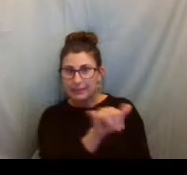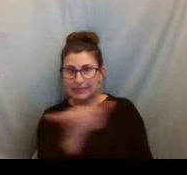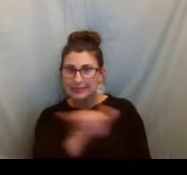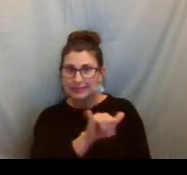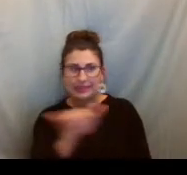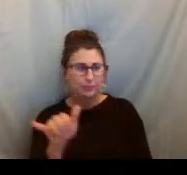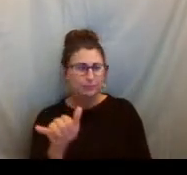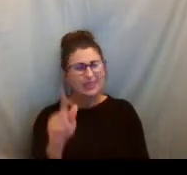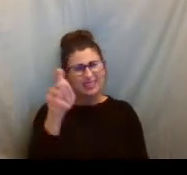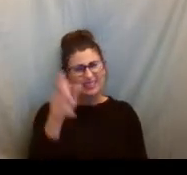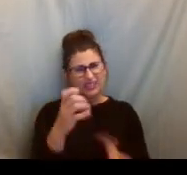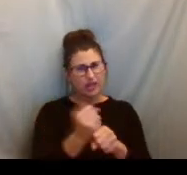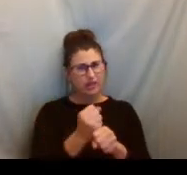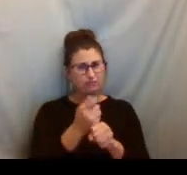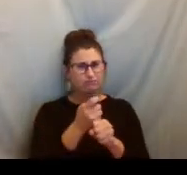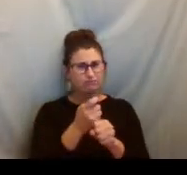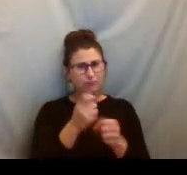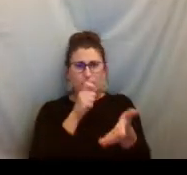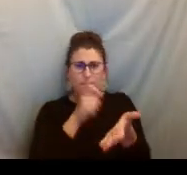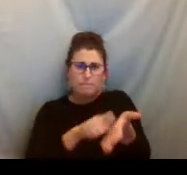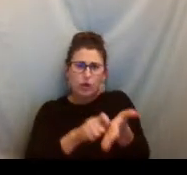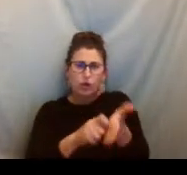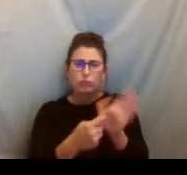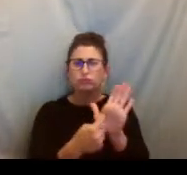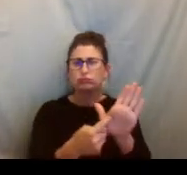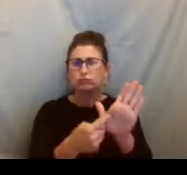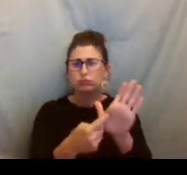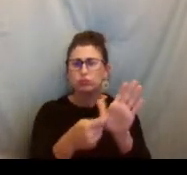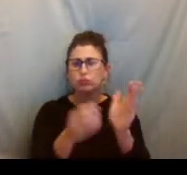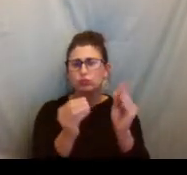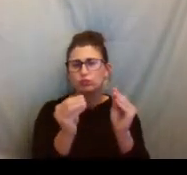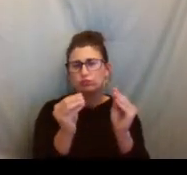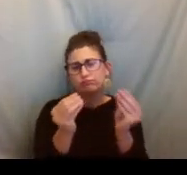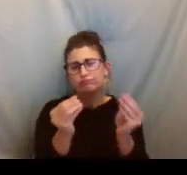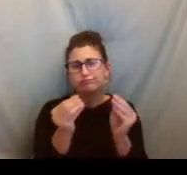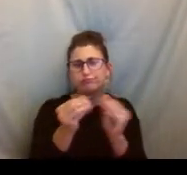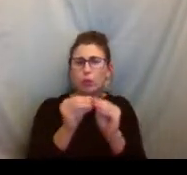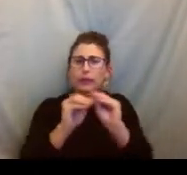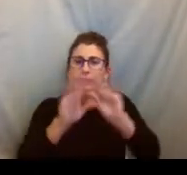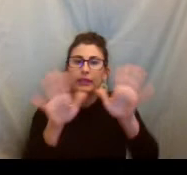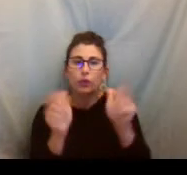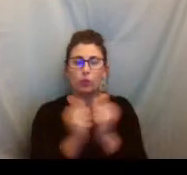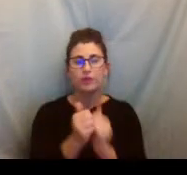really fast so I can kind of show you with color, just in case. Hold on.